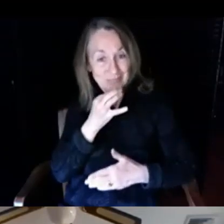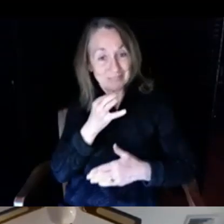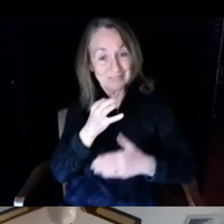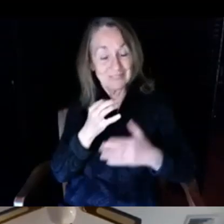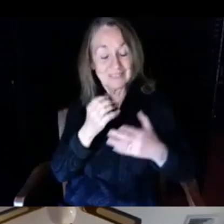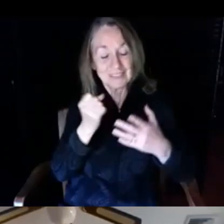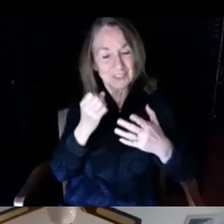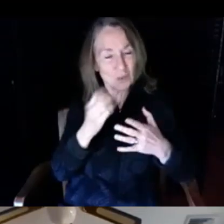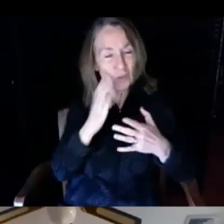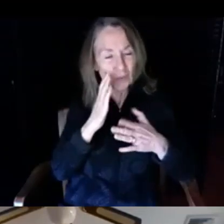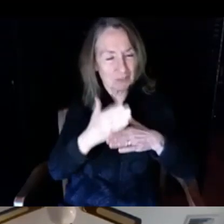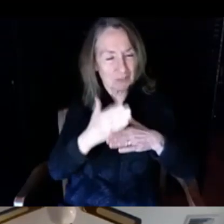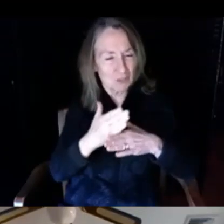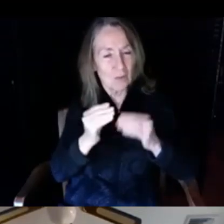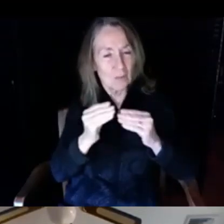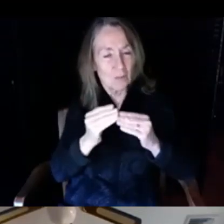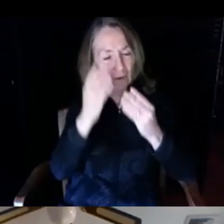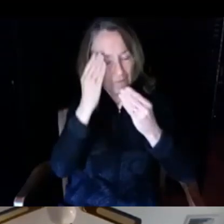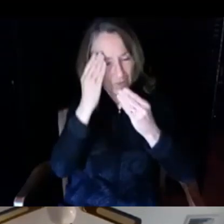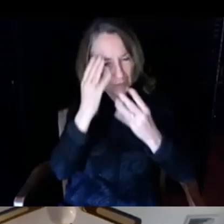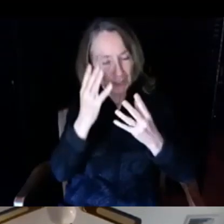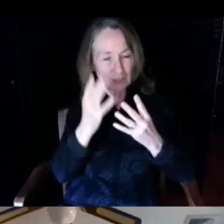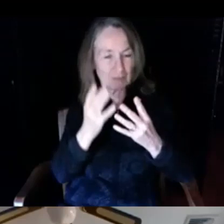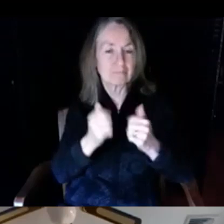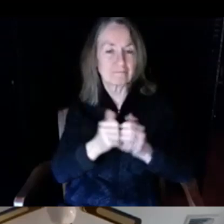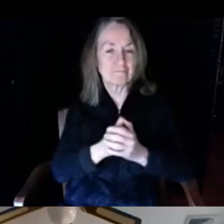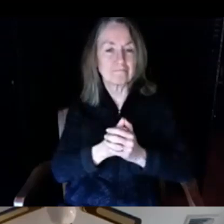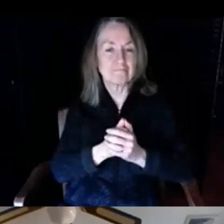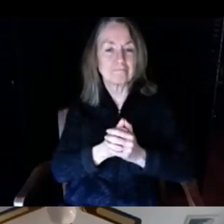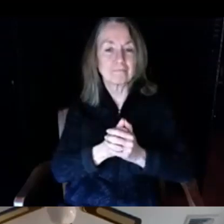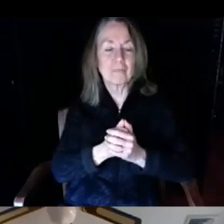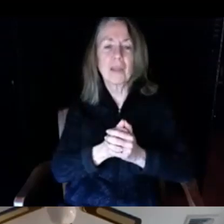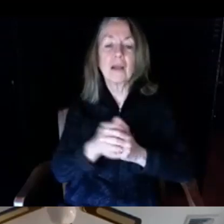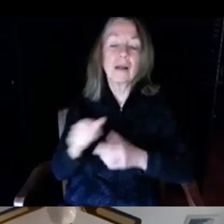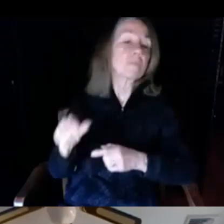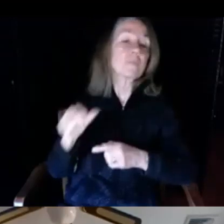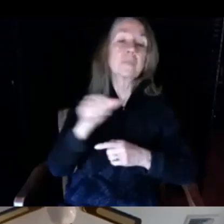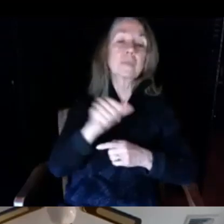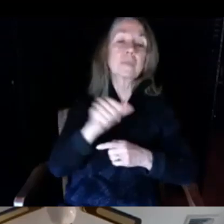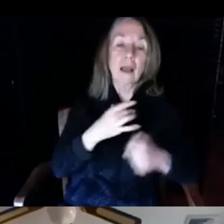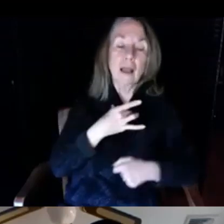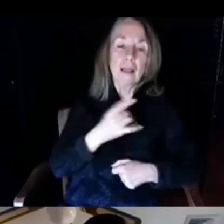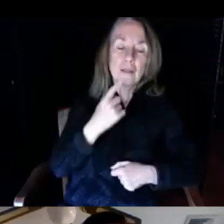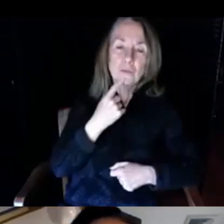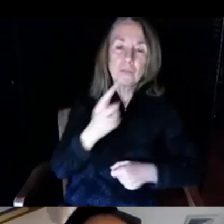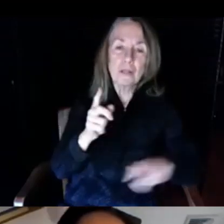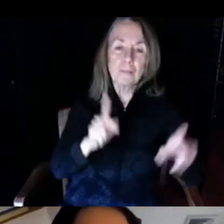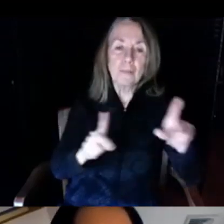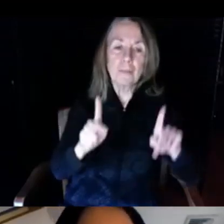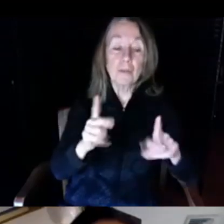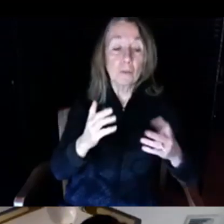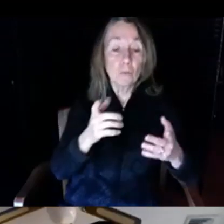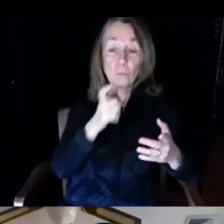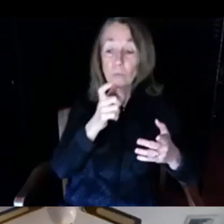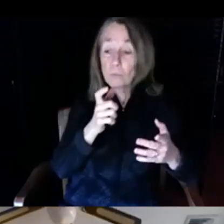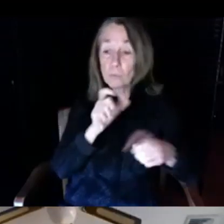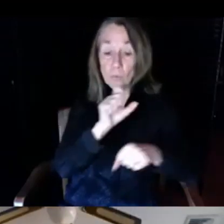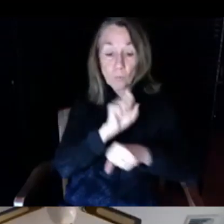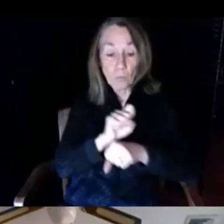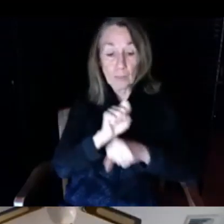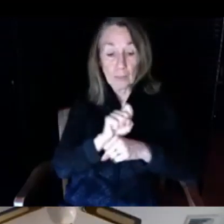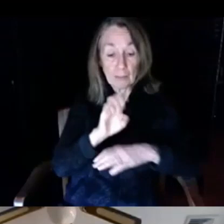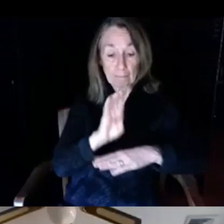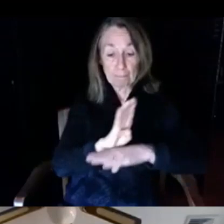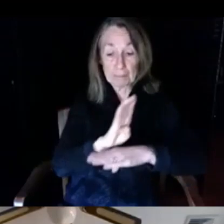some information on with you. I also like to tell people that might be working in a business